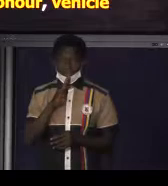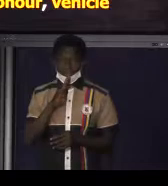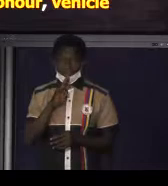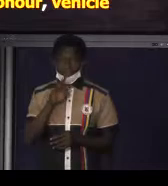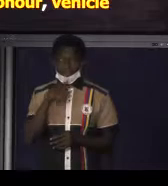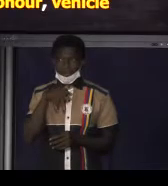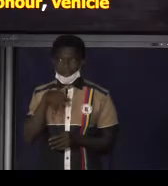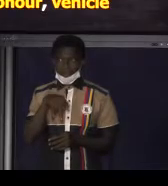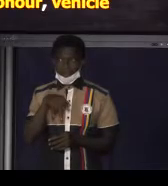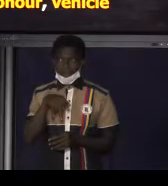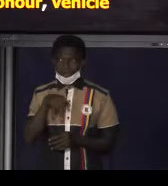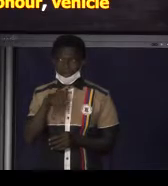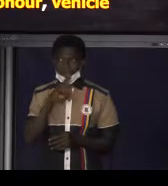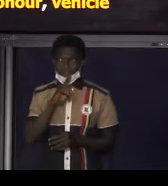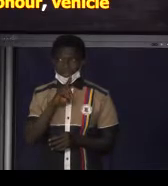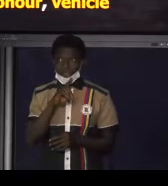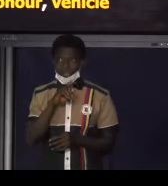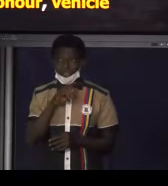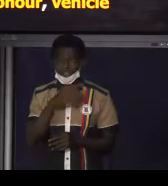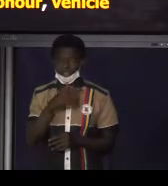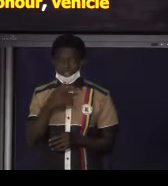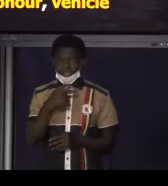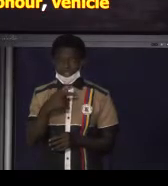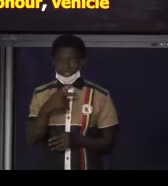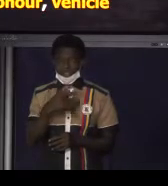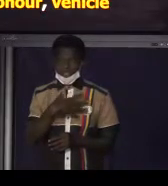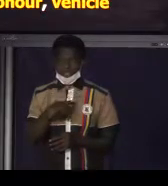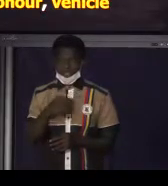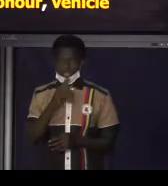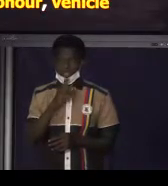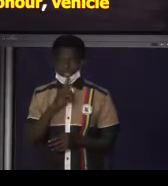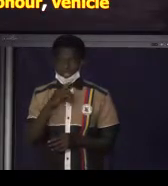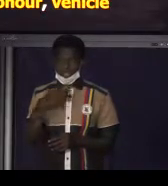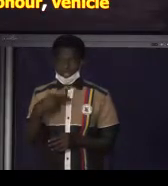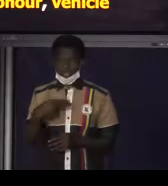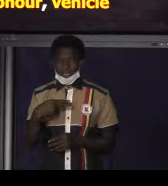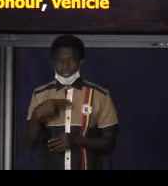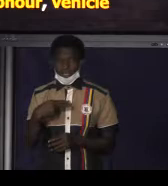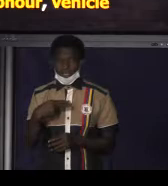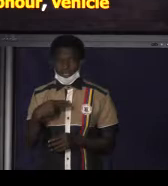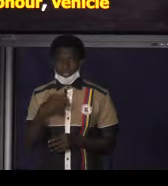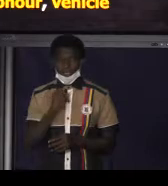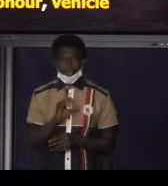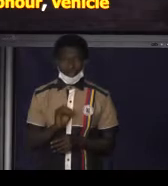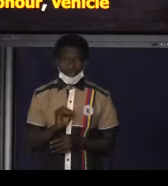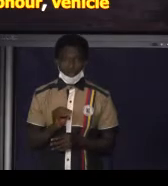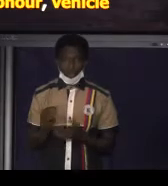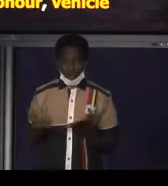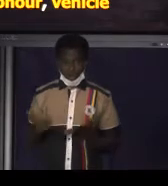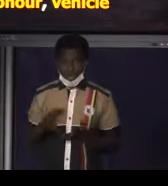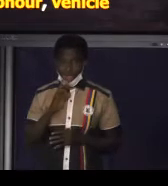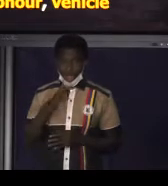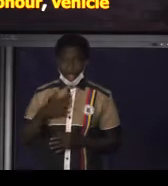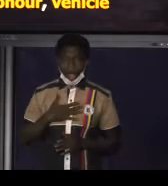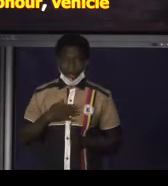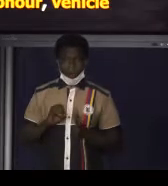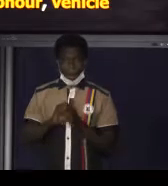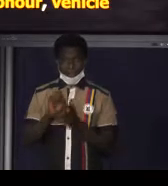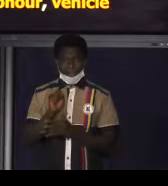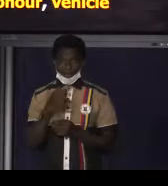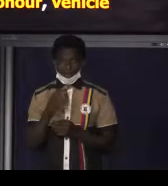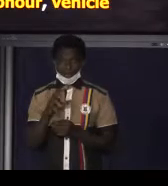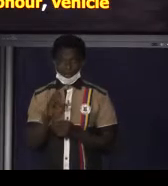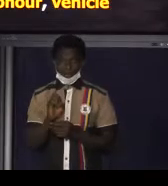letter P, silent letter G, and silent H. So here are my